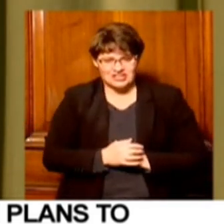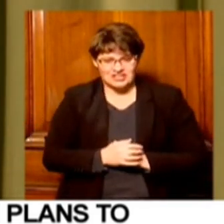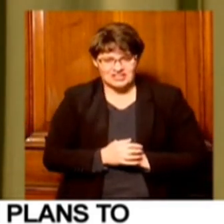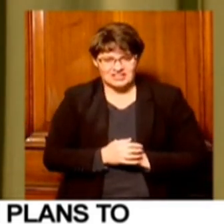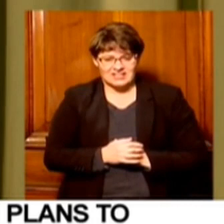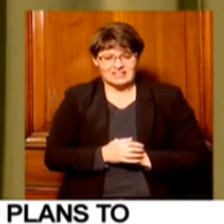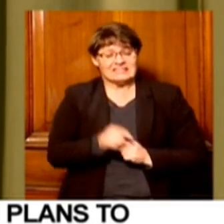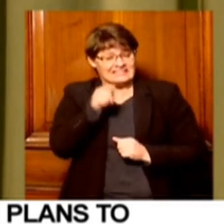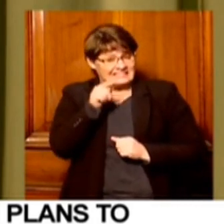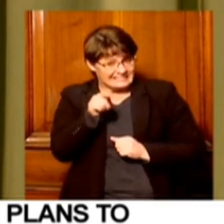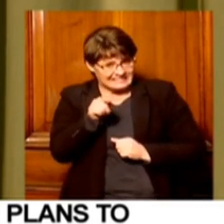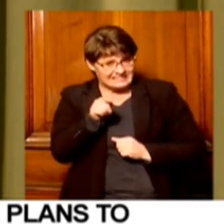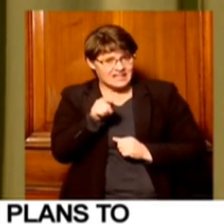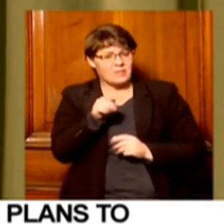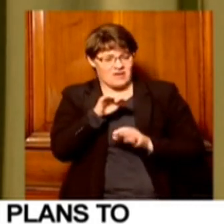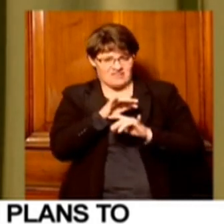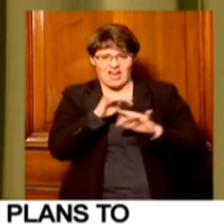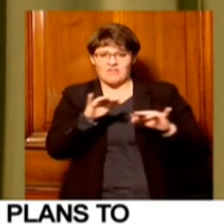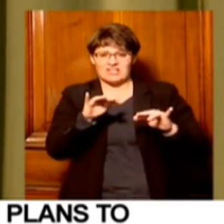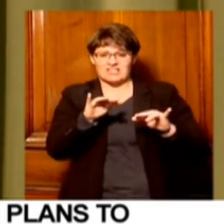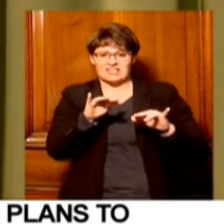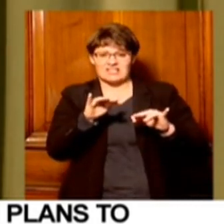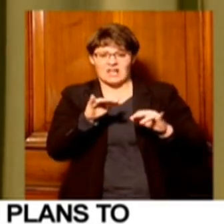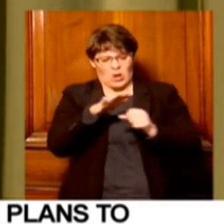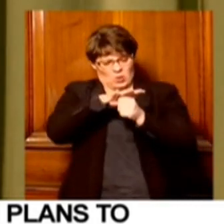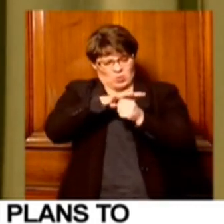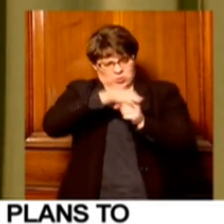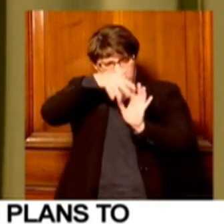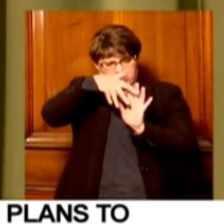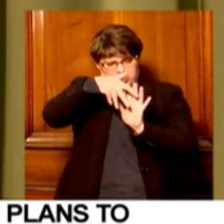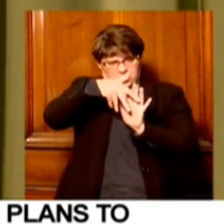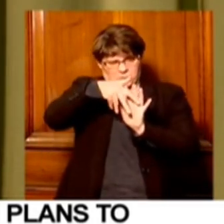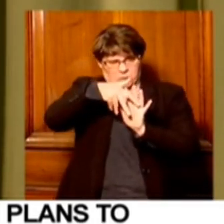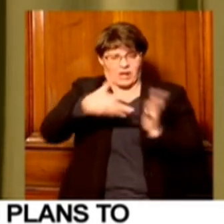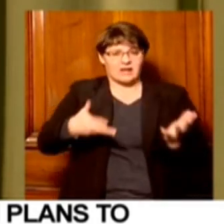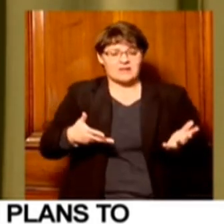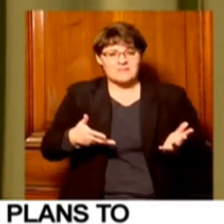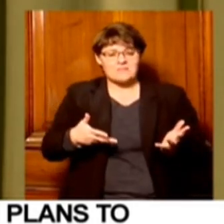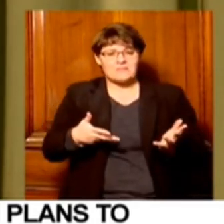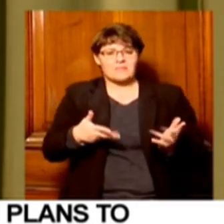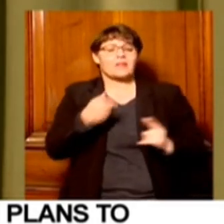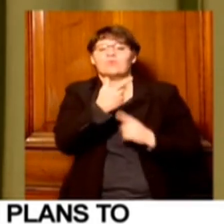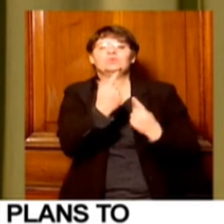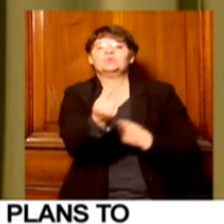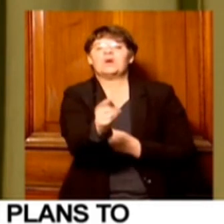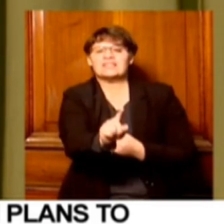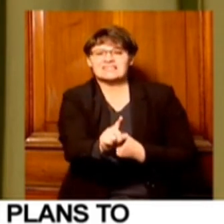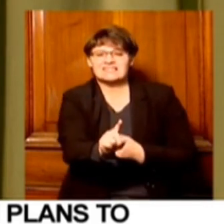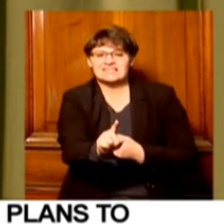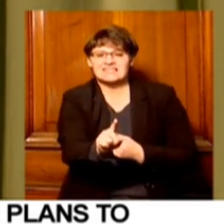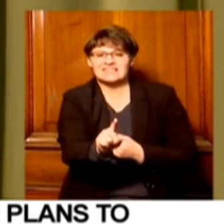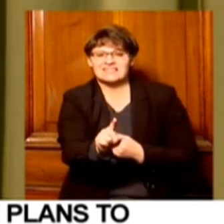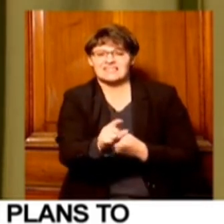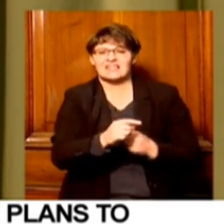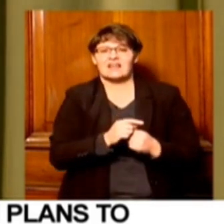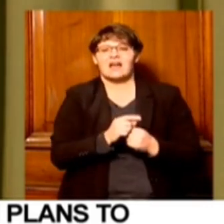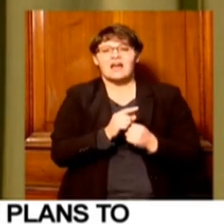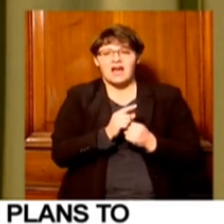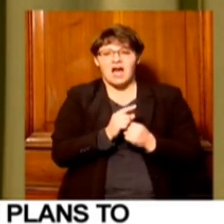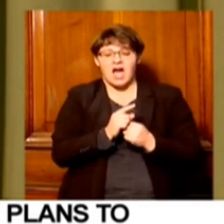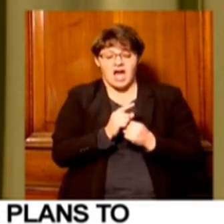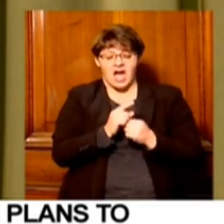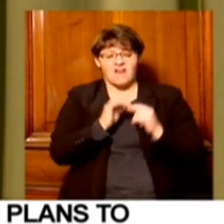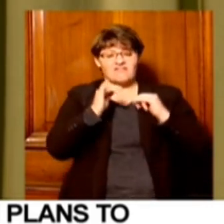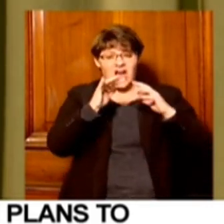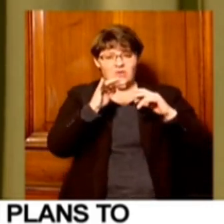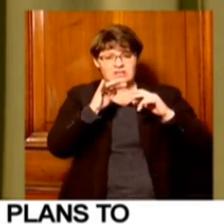that it actually eats the virus, for a lack of a better word. But what it does is that it actually captures the virus